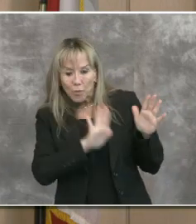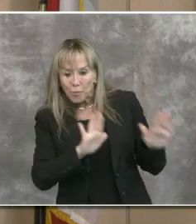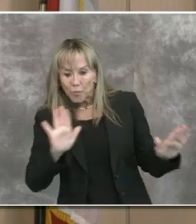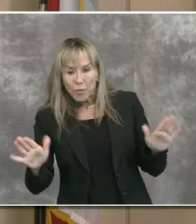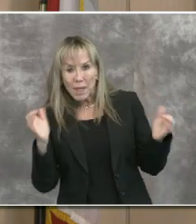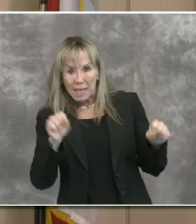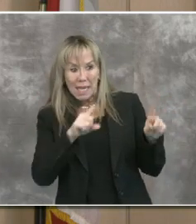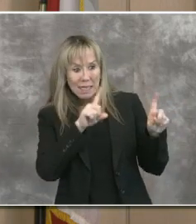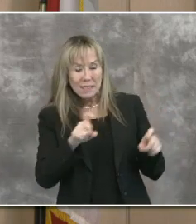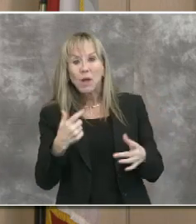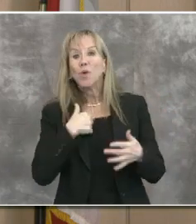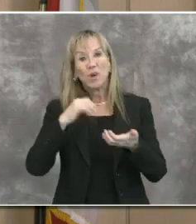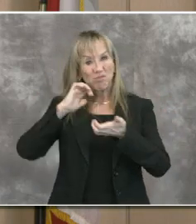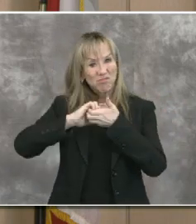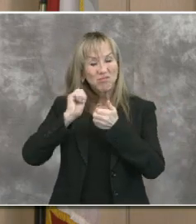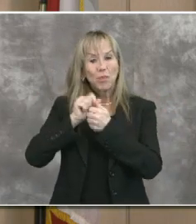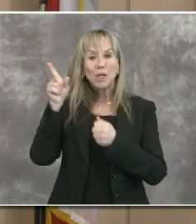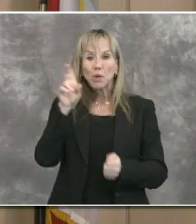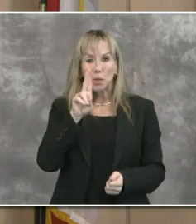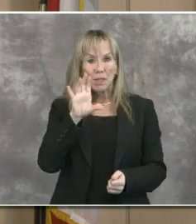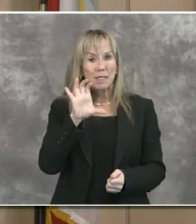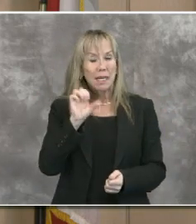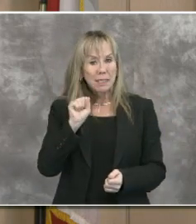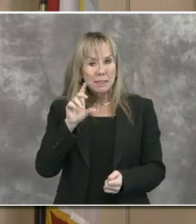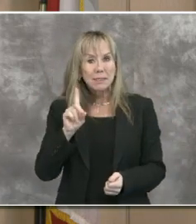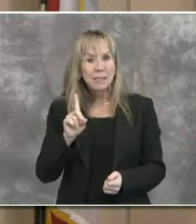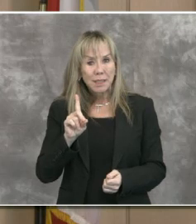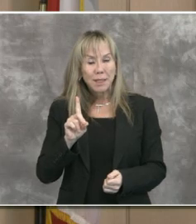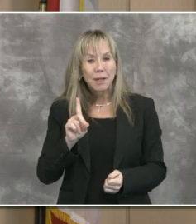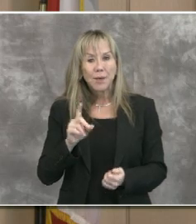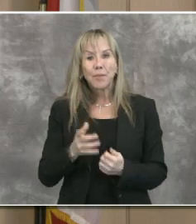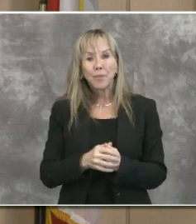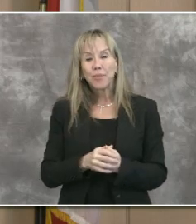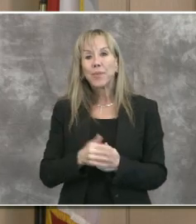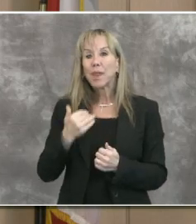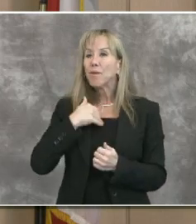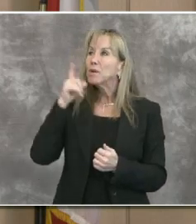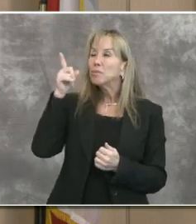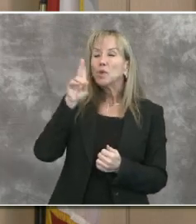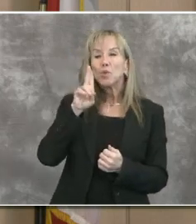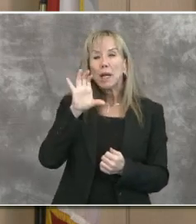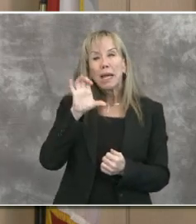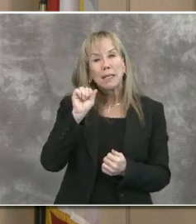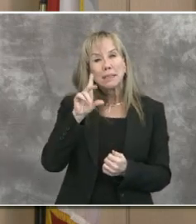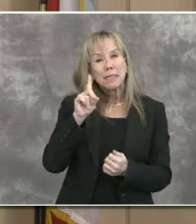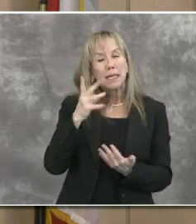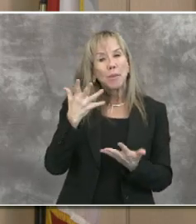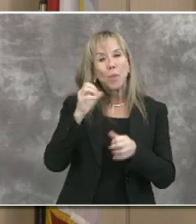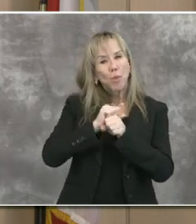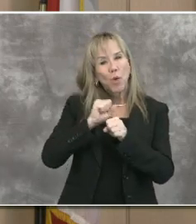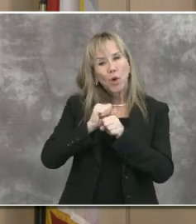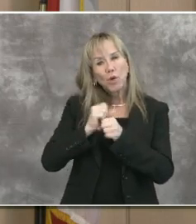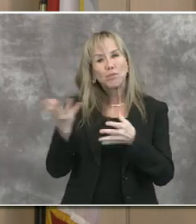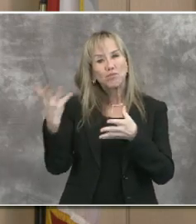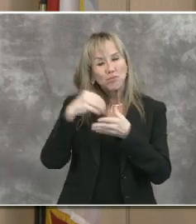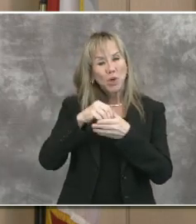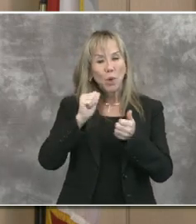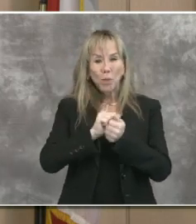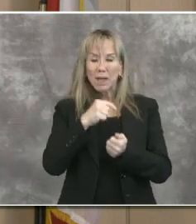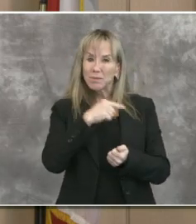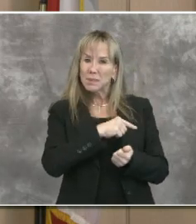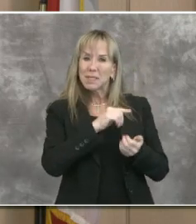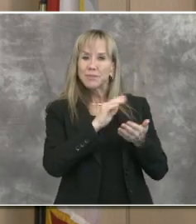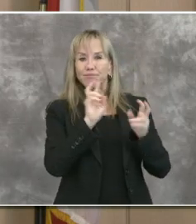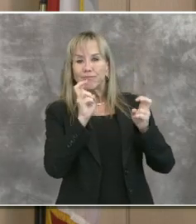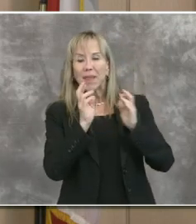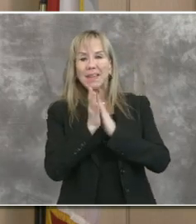are working with UCSD to help to have them work with the skilled nursing facilities